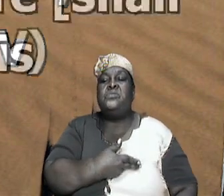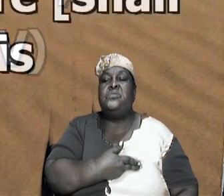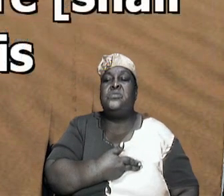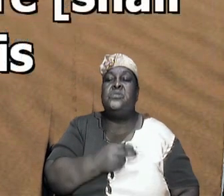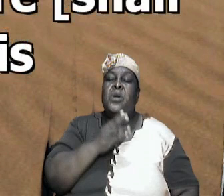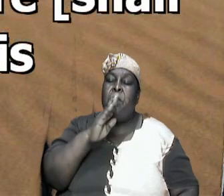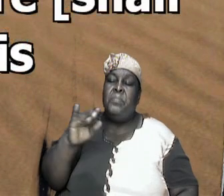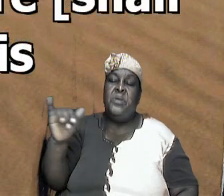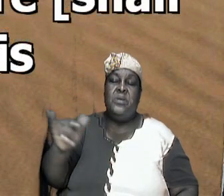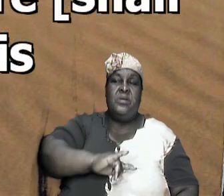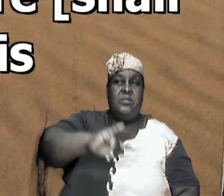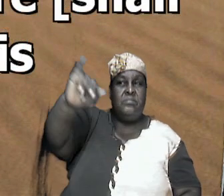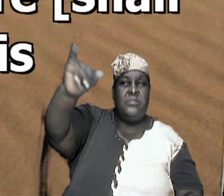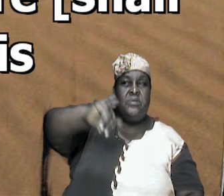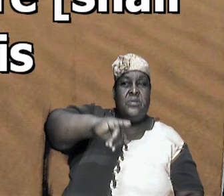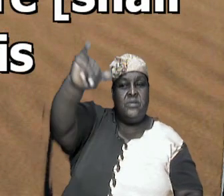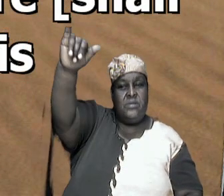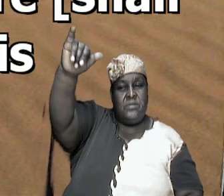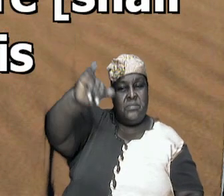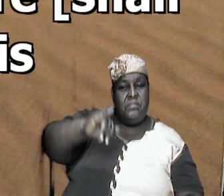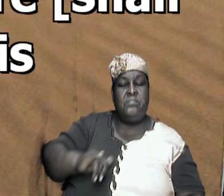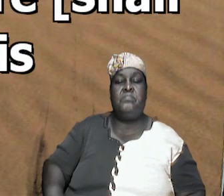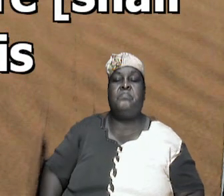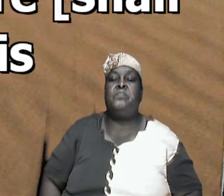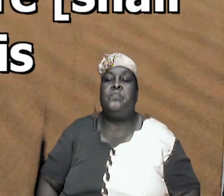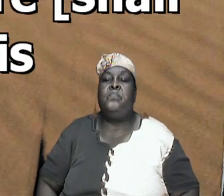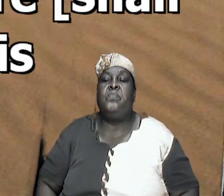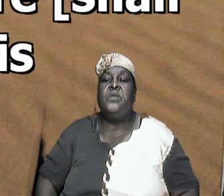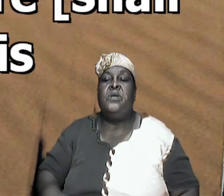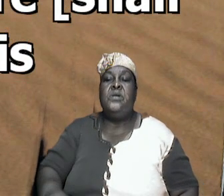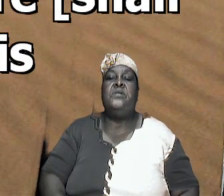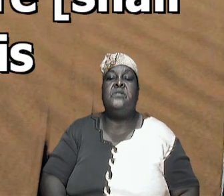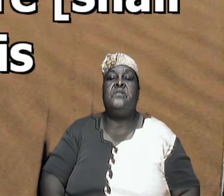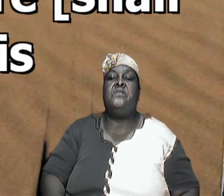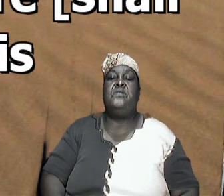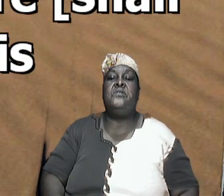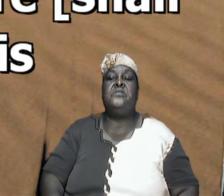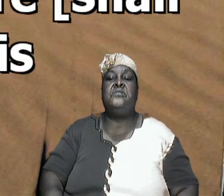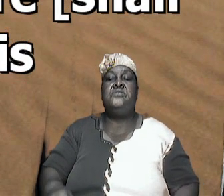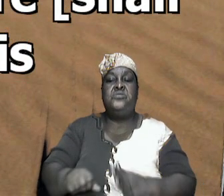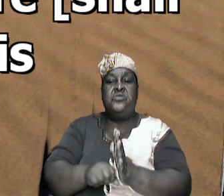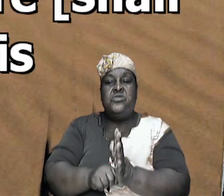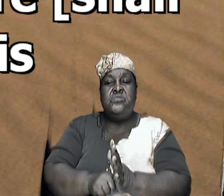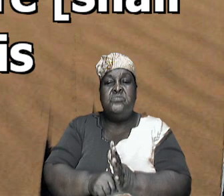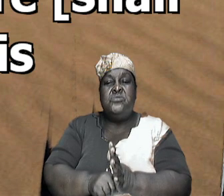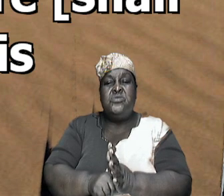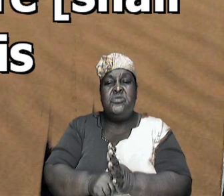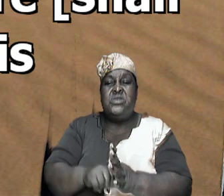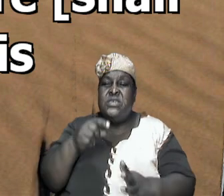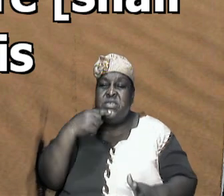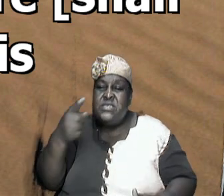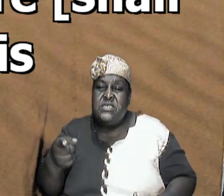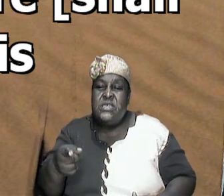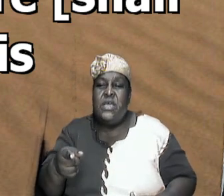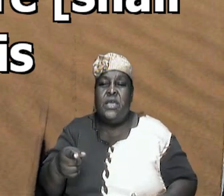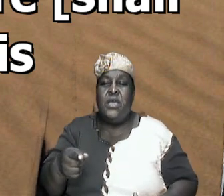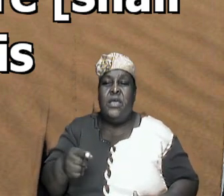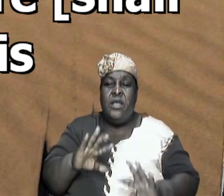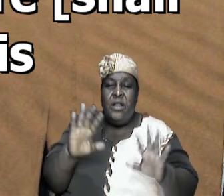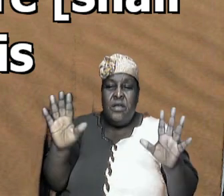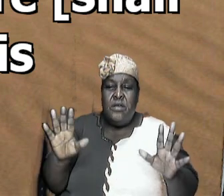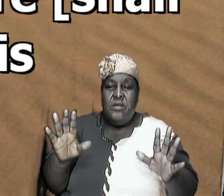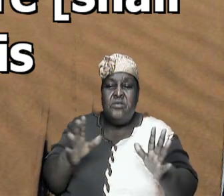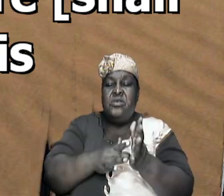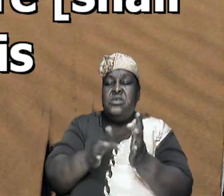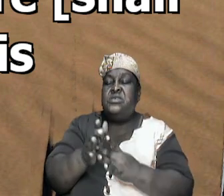to be like him. Right? Yes, and this scripture brings it out quite clearly. So Jesus